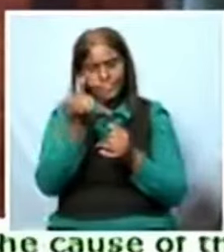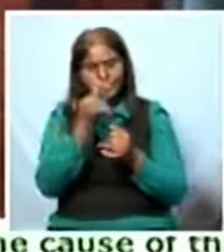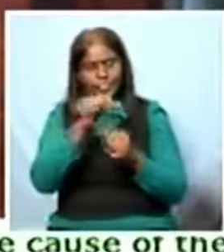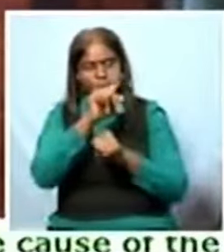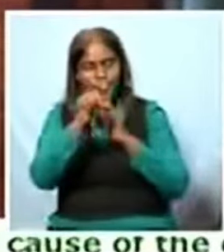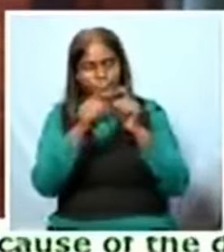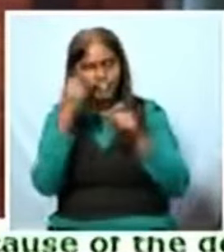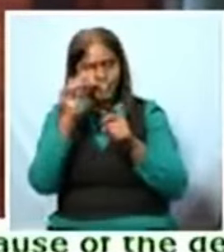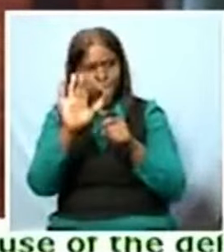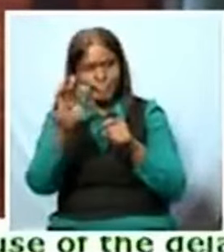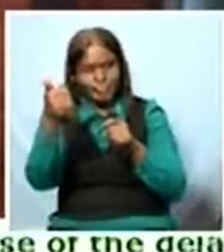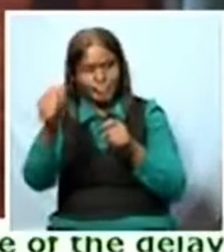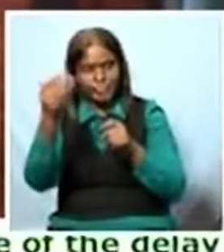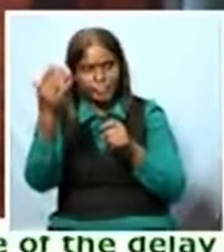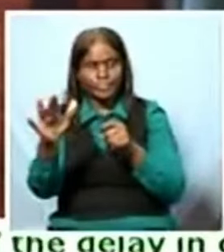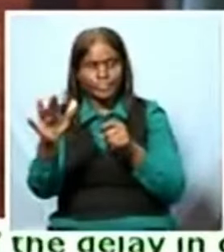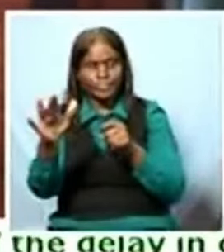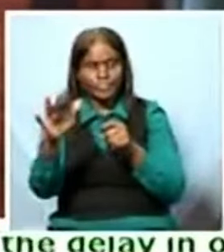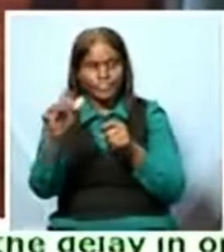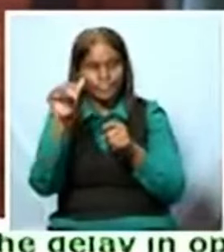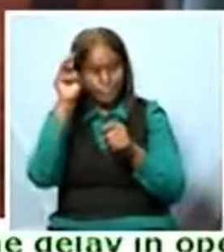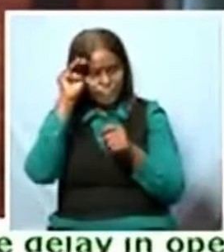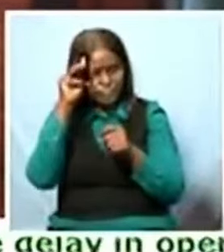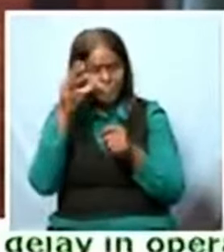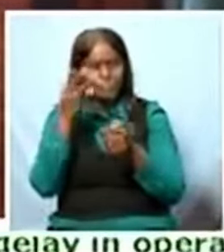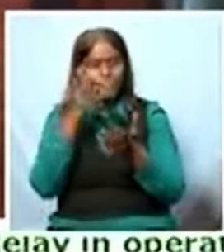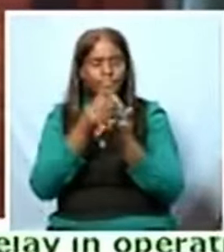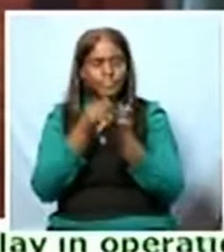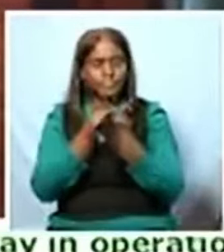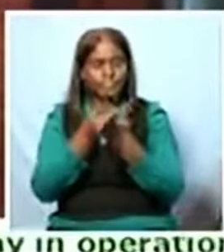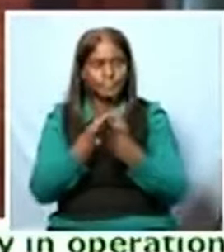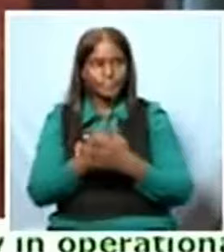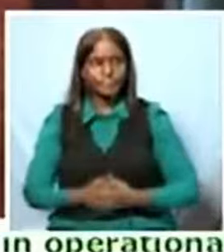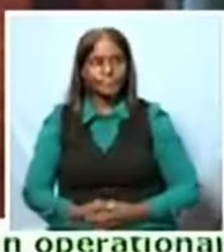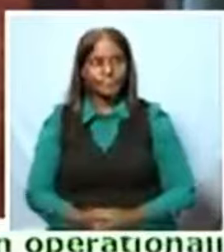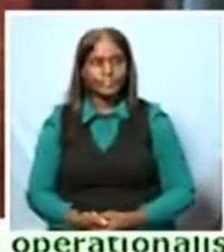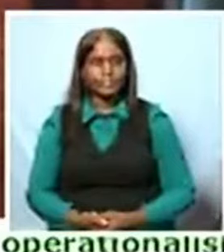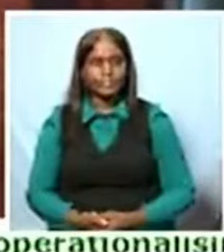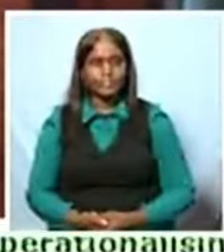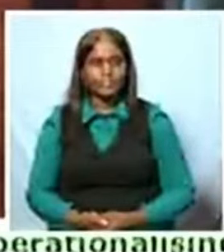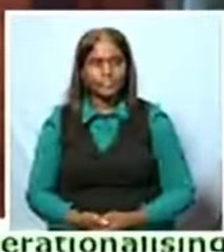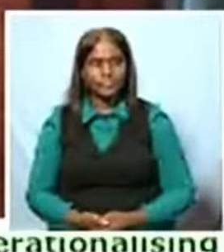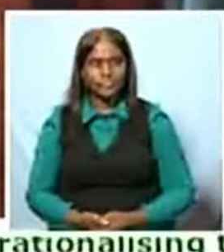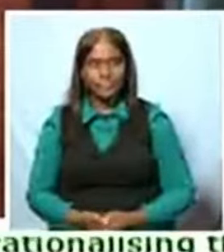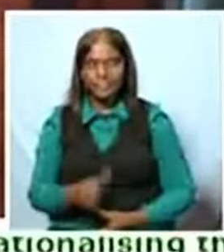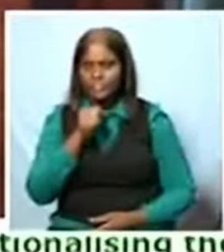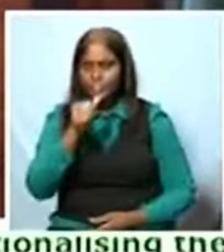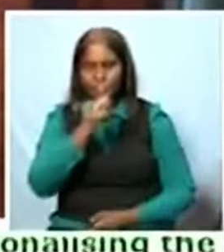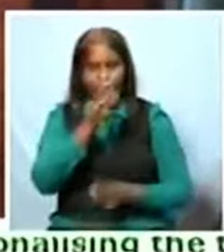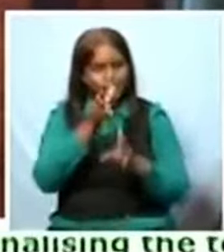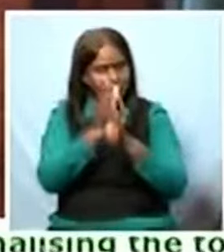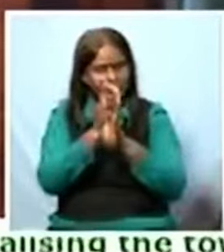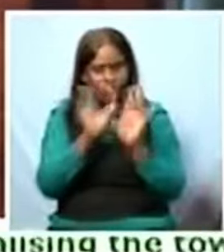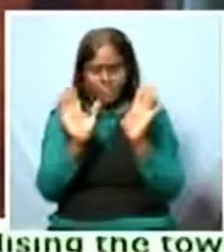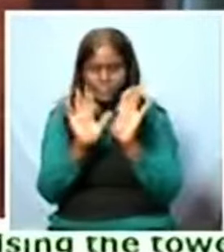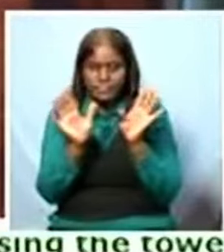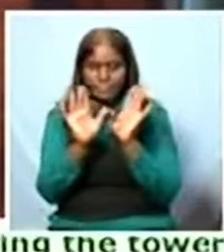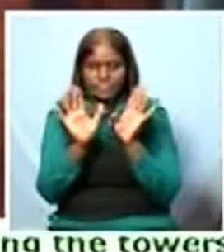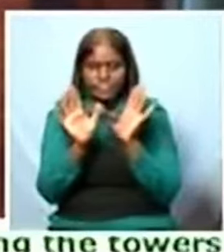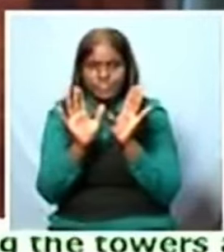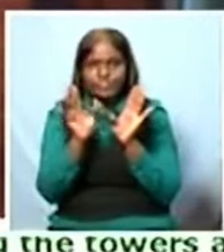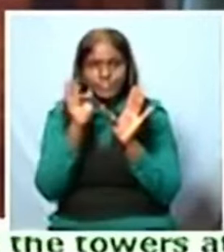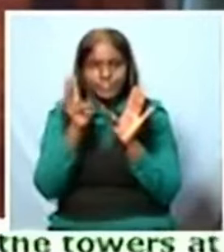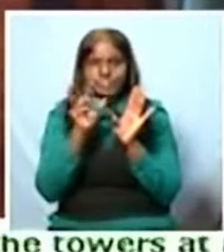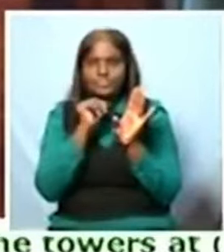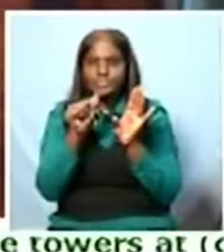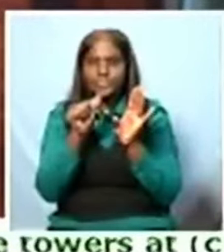the Minister for Finance. And since it's not related, we will